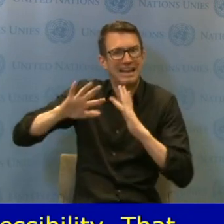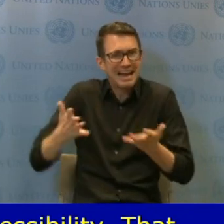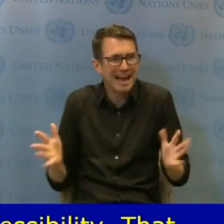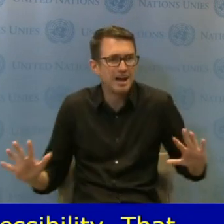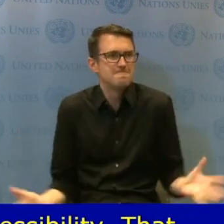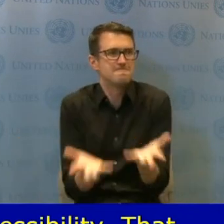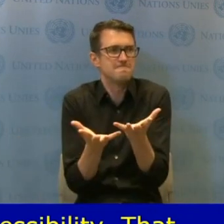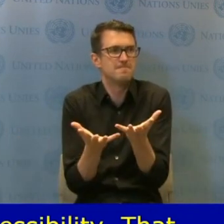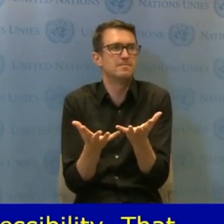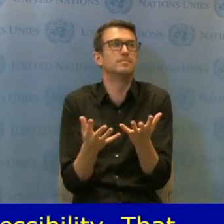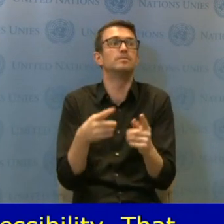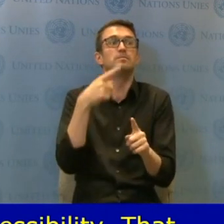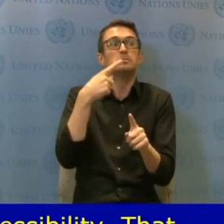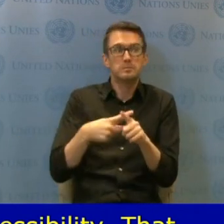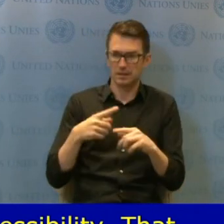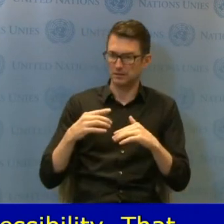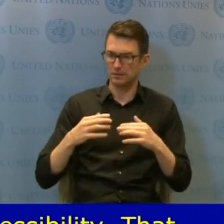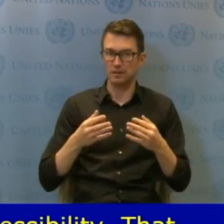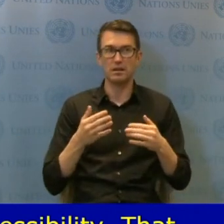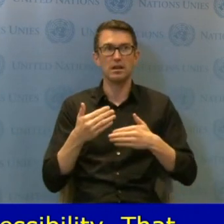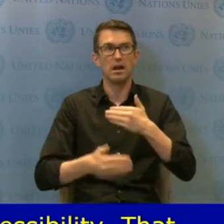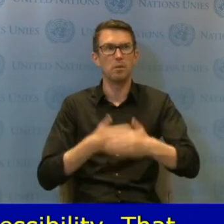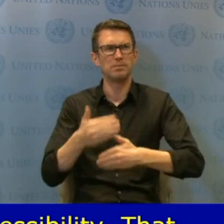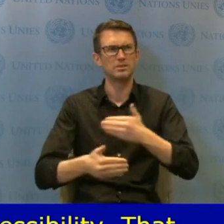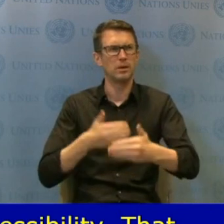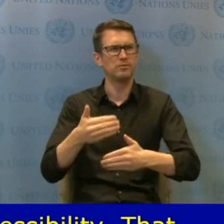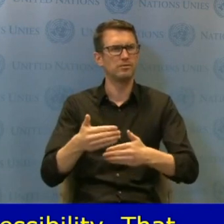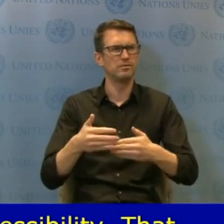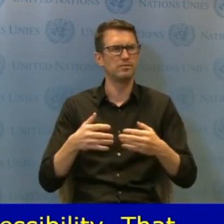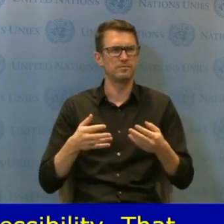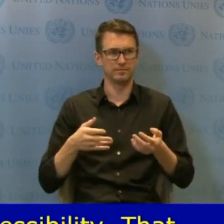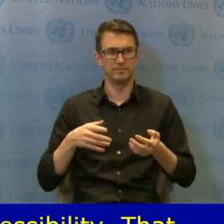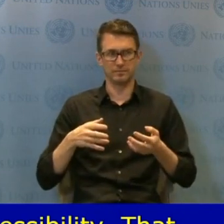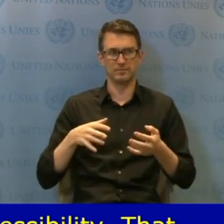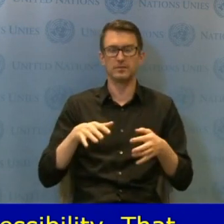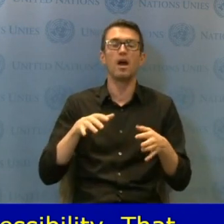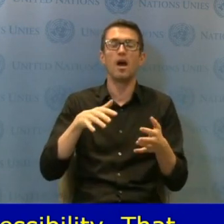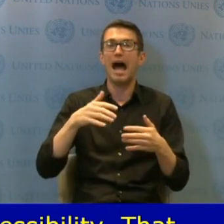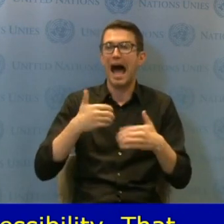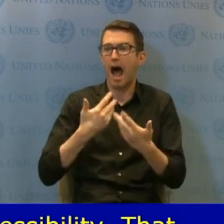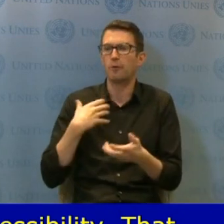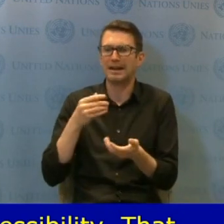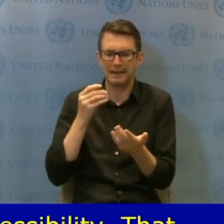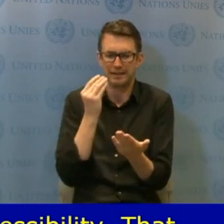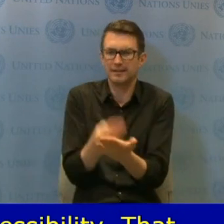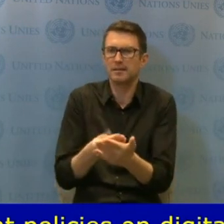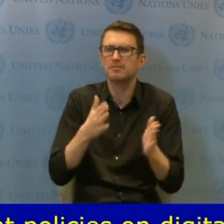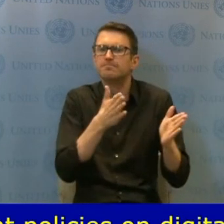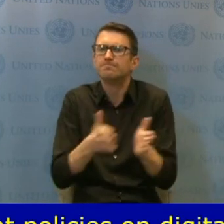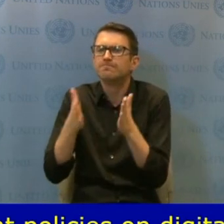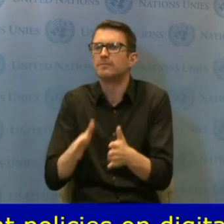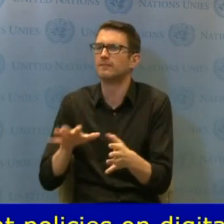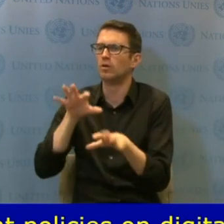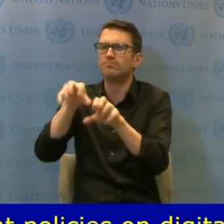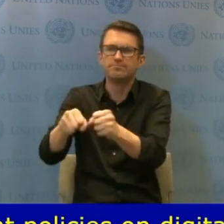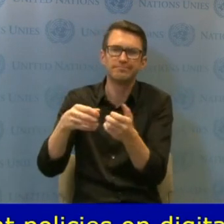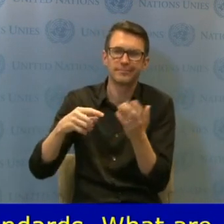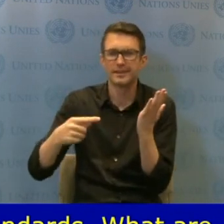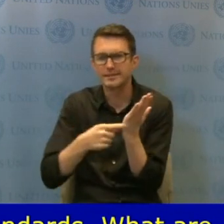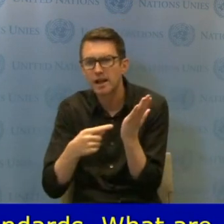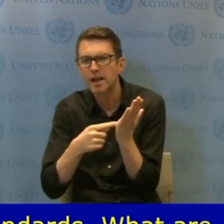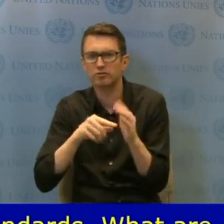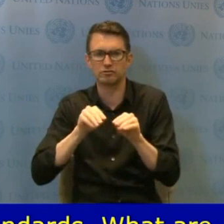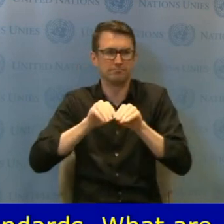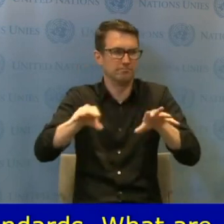inventory of standards. What are the digital accessibility standards that cities have to consider? A tool that allows them